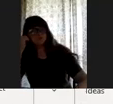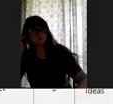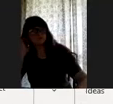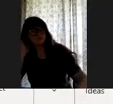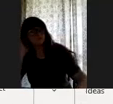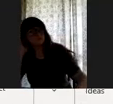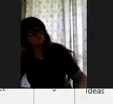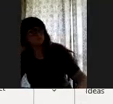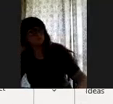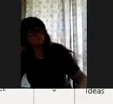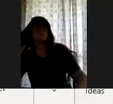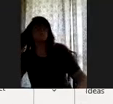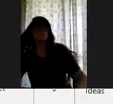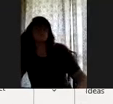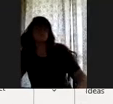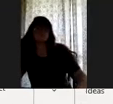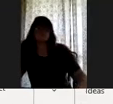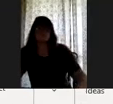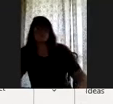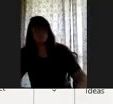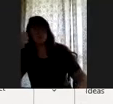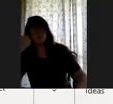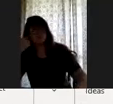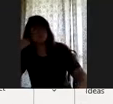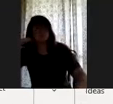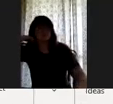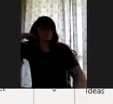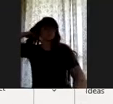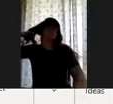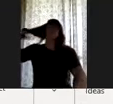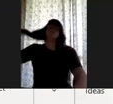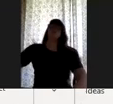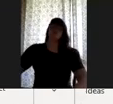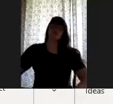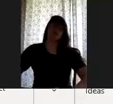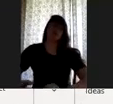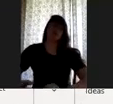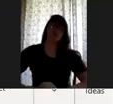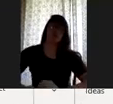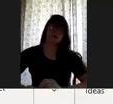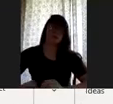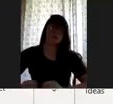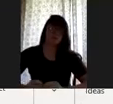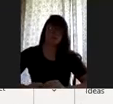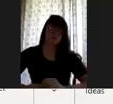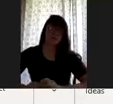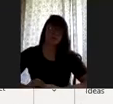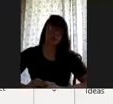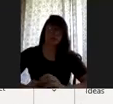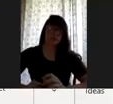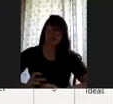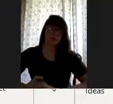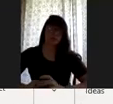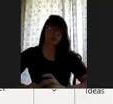reconciliation. But the experience is that we presently exalt in it. Okay?